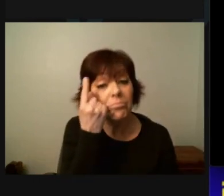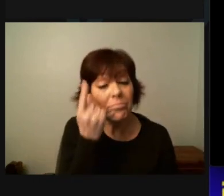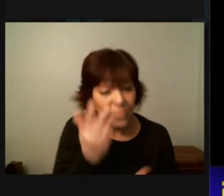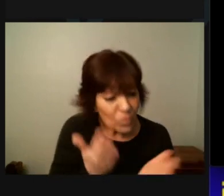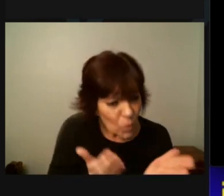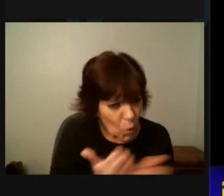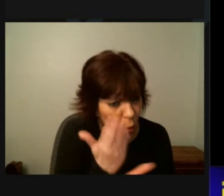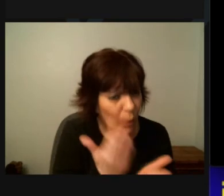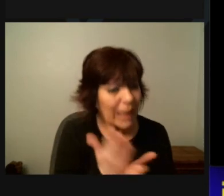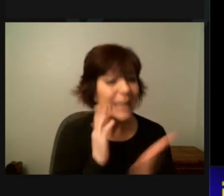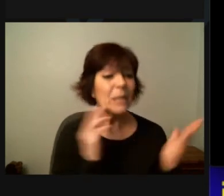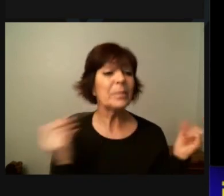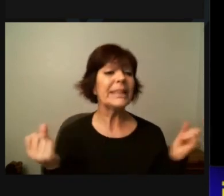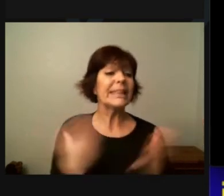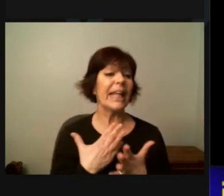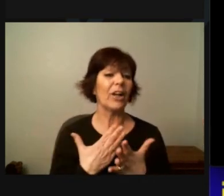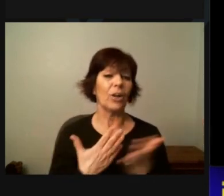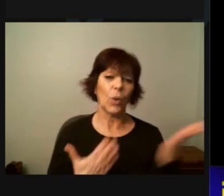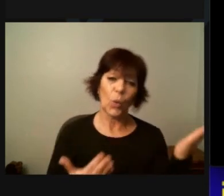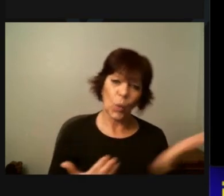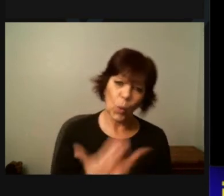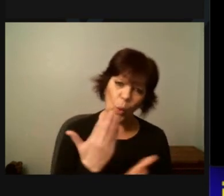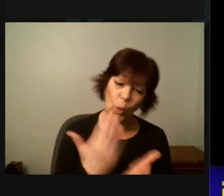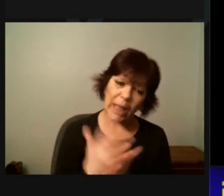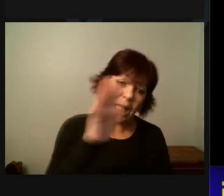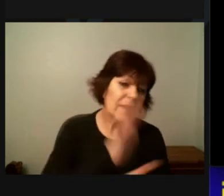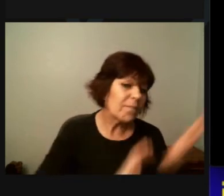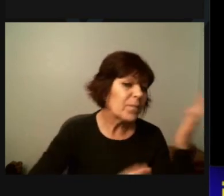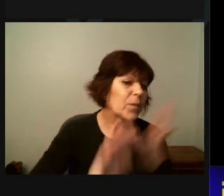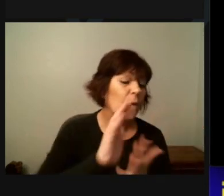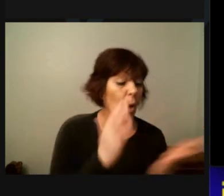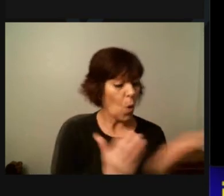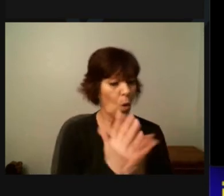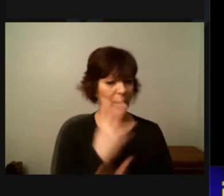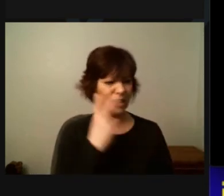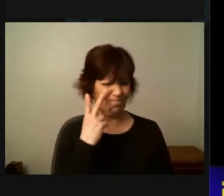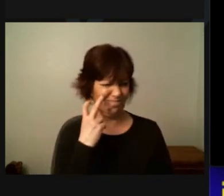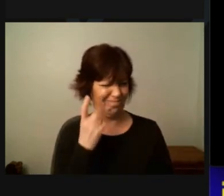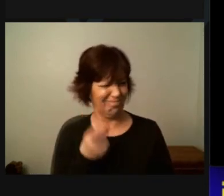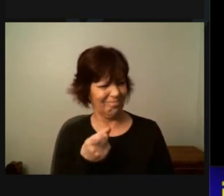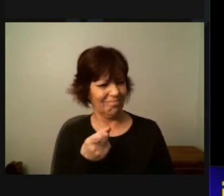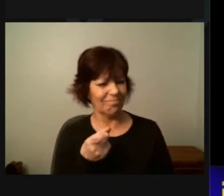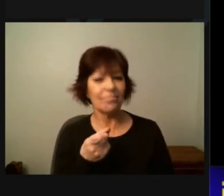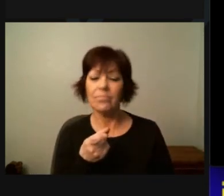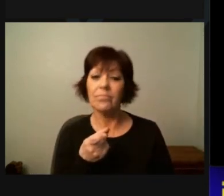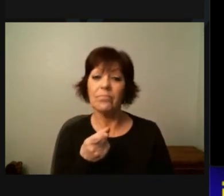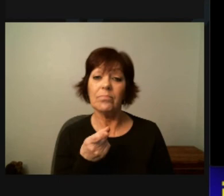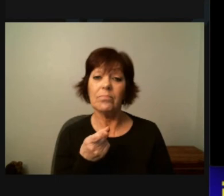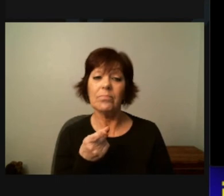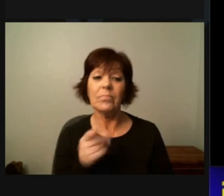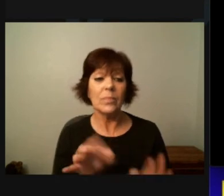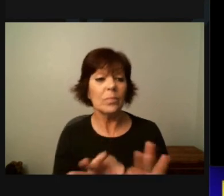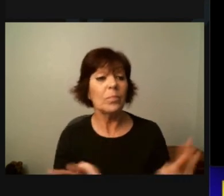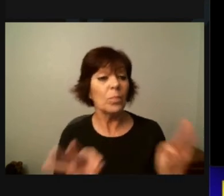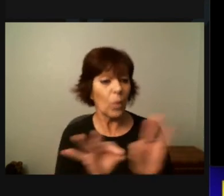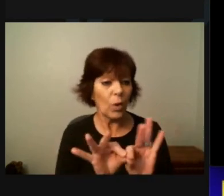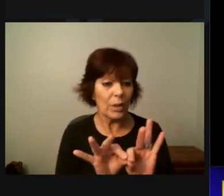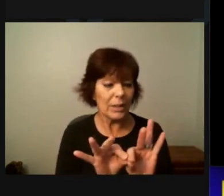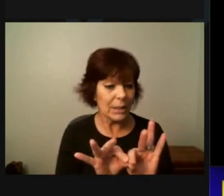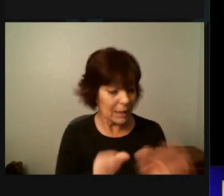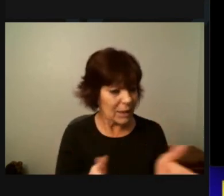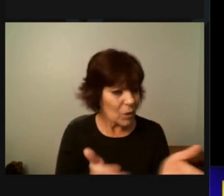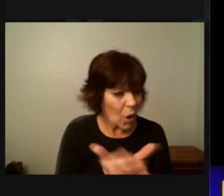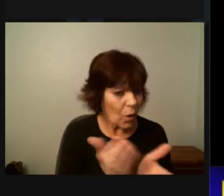to be scared, confused, it's okay to be skeptical. Very importantly, it's okay to ask